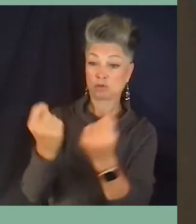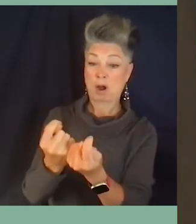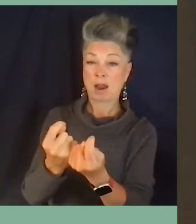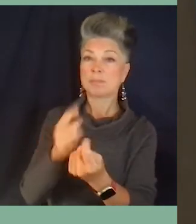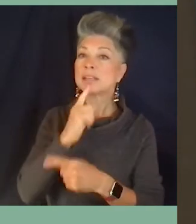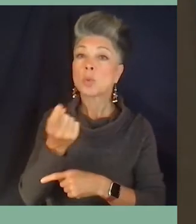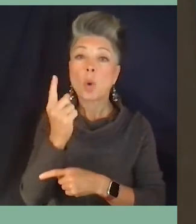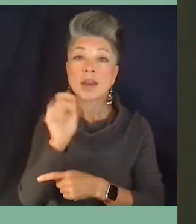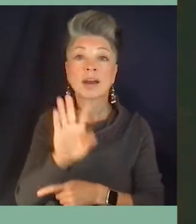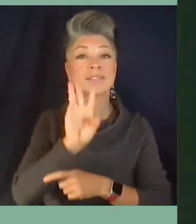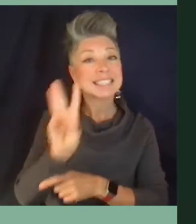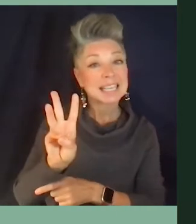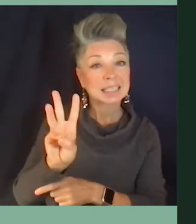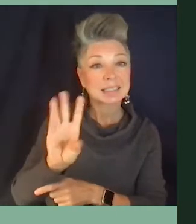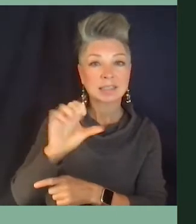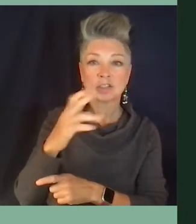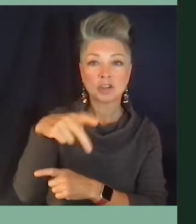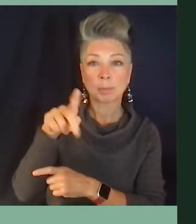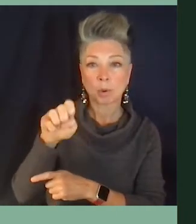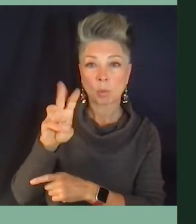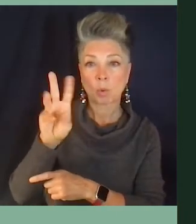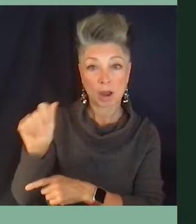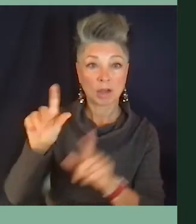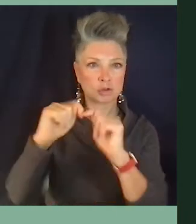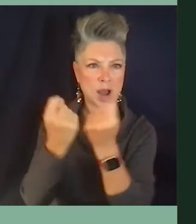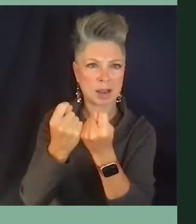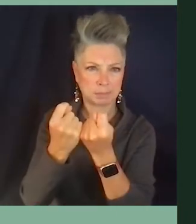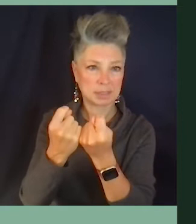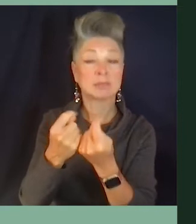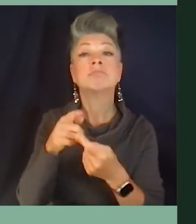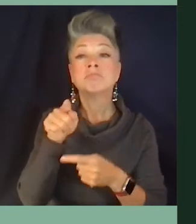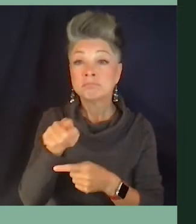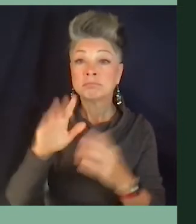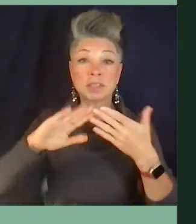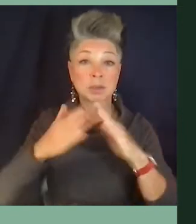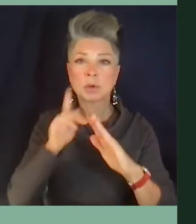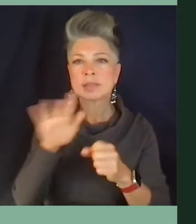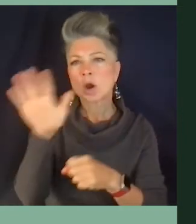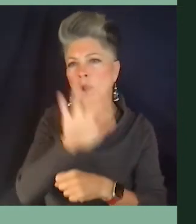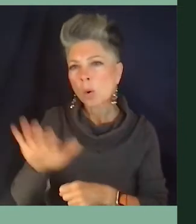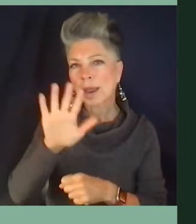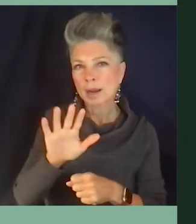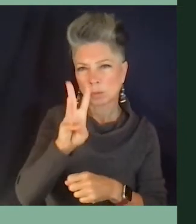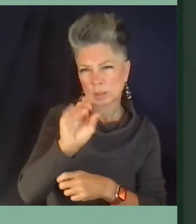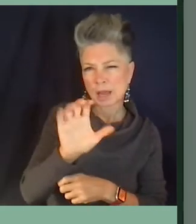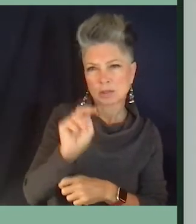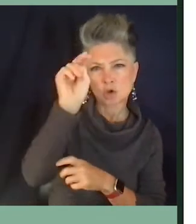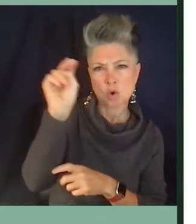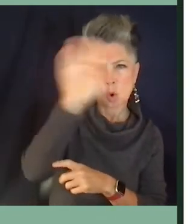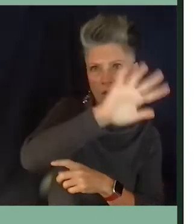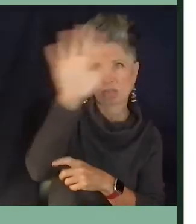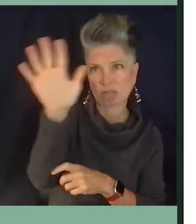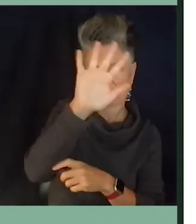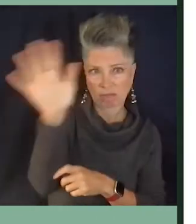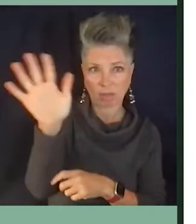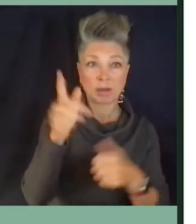des Flambeaux tribe is one of six Chippewa or Ojibwe tribes in Wisconsin. These tribal communities are located in the northern